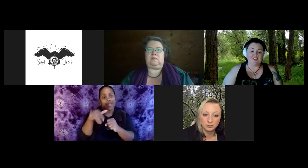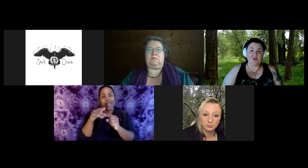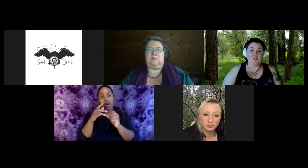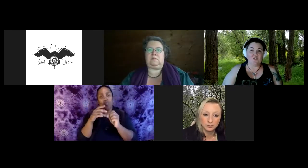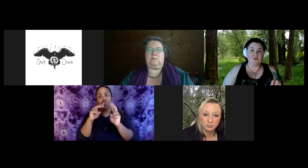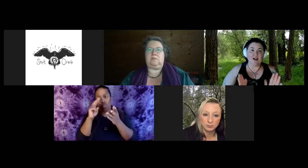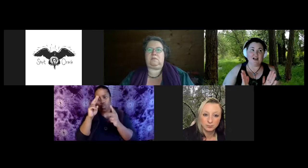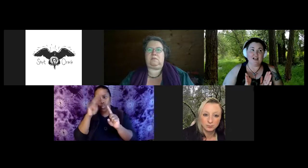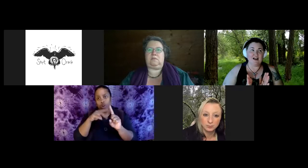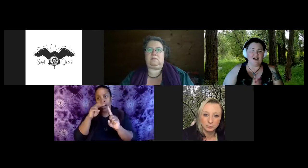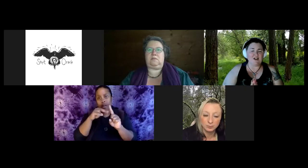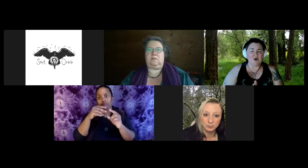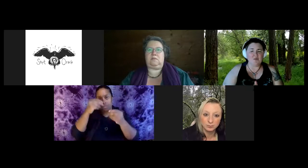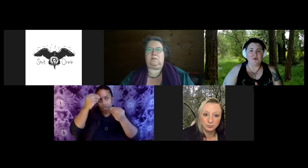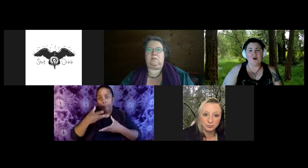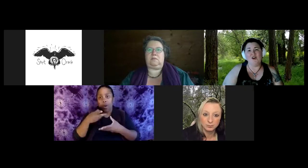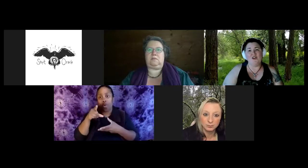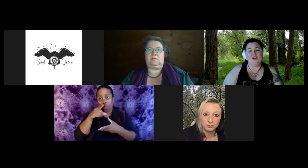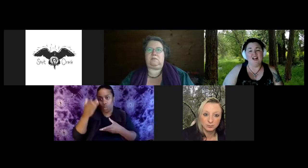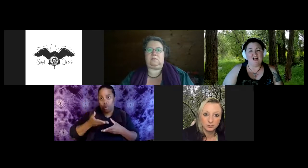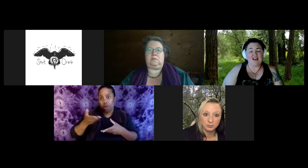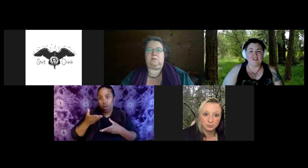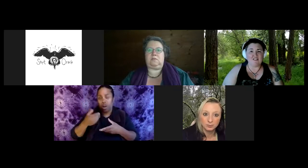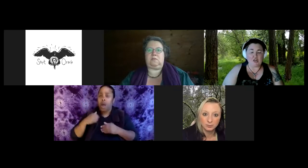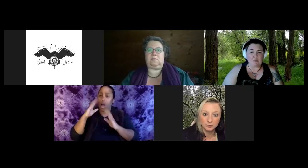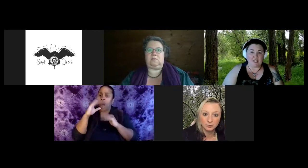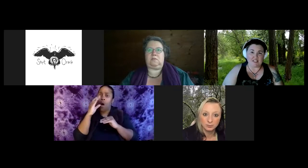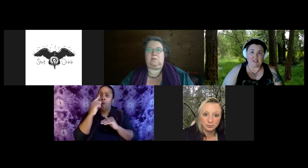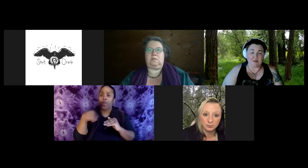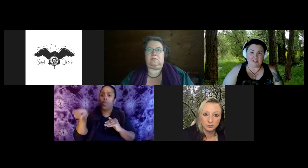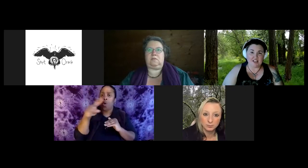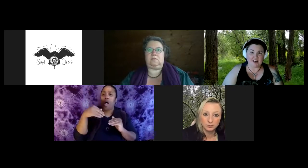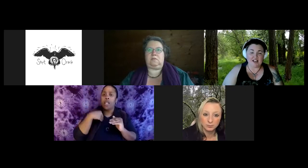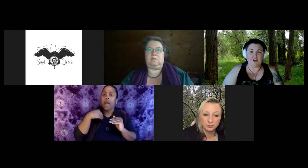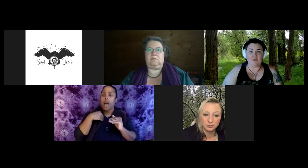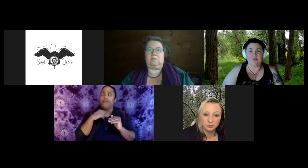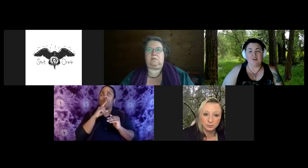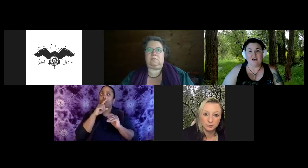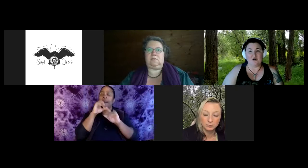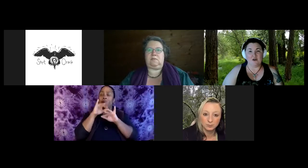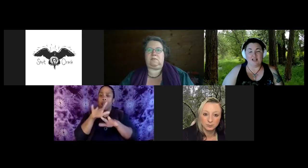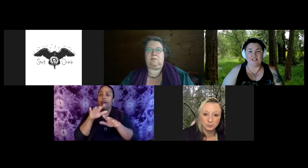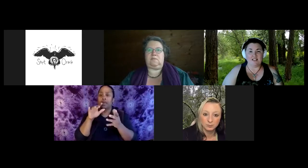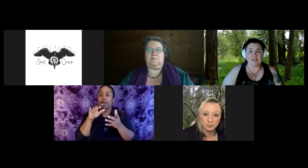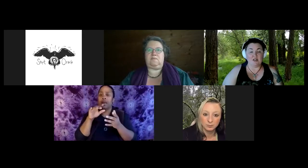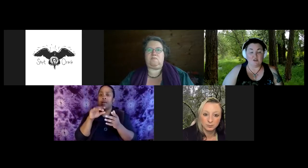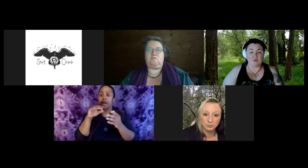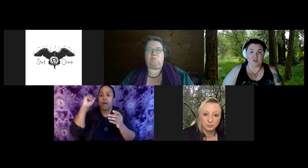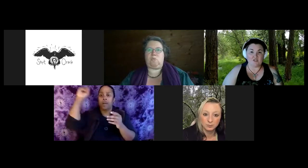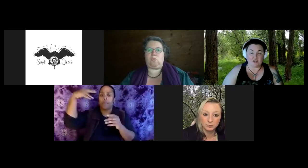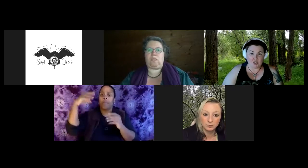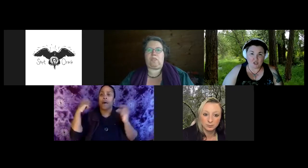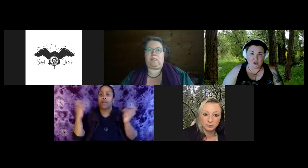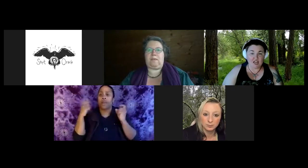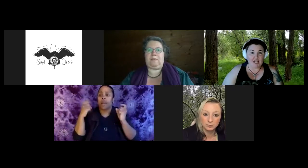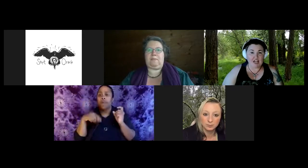here. So I hope you all have a very blessed Beltane. I hope you find a way to celebrate